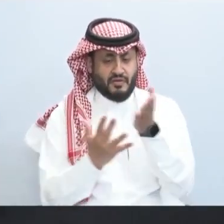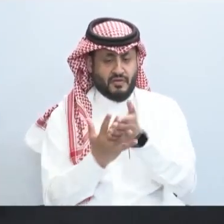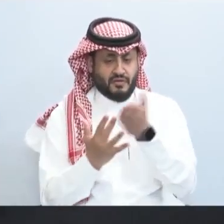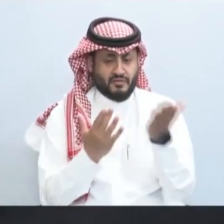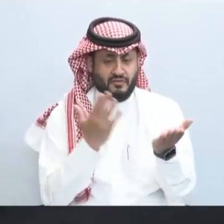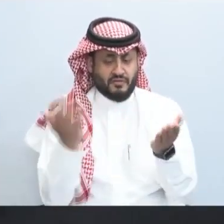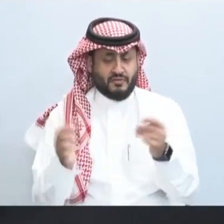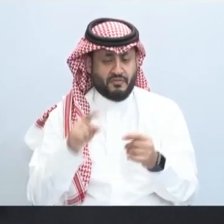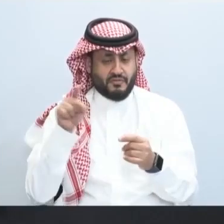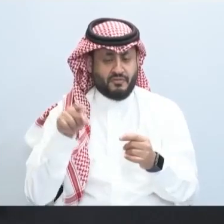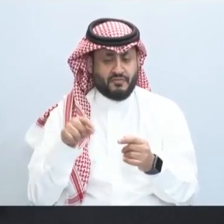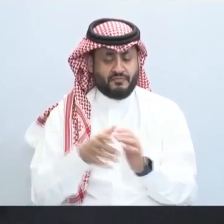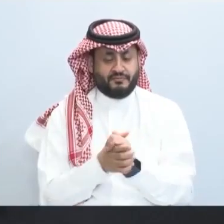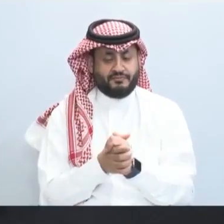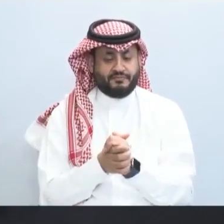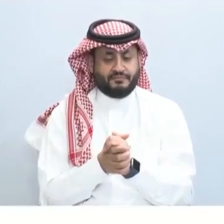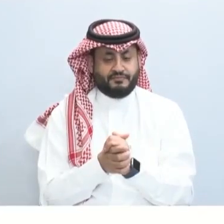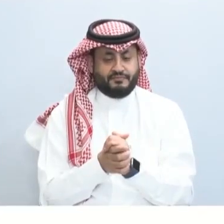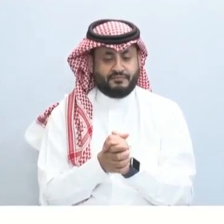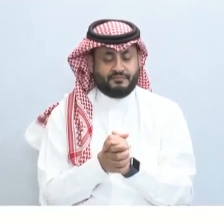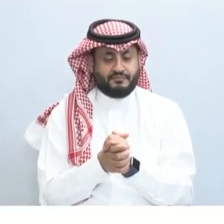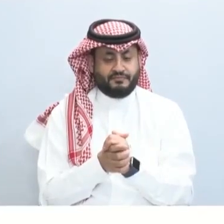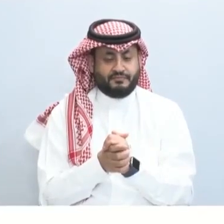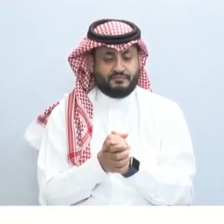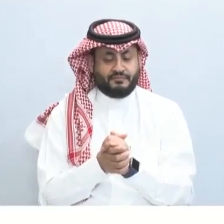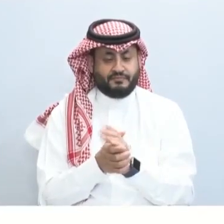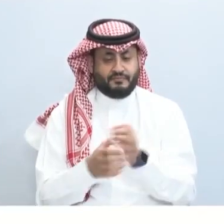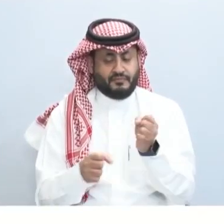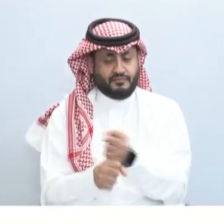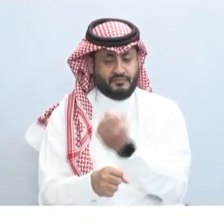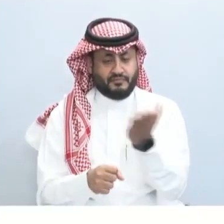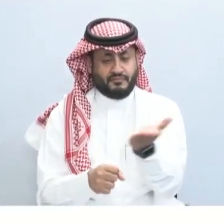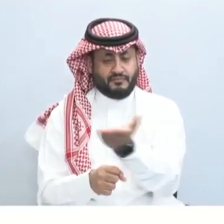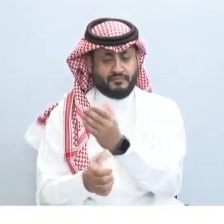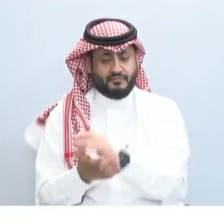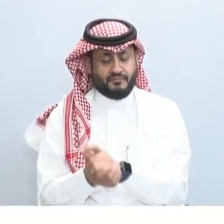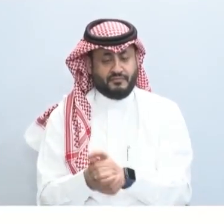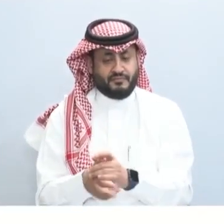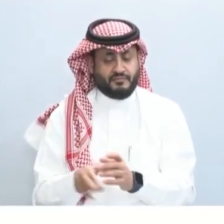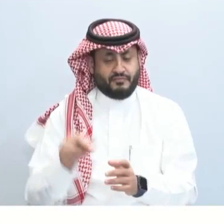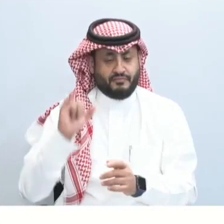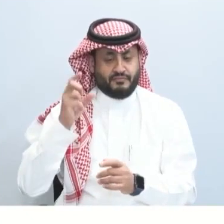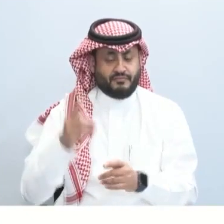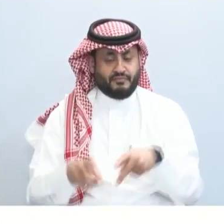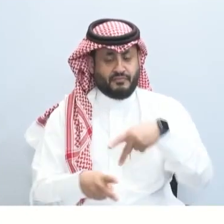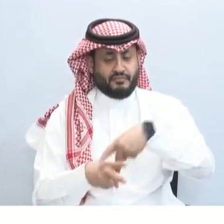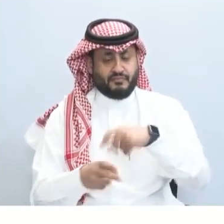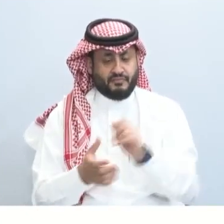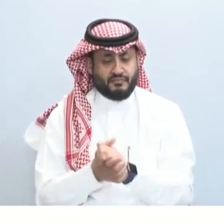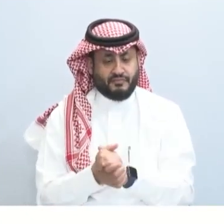and with the second question. So the activities we have here are